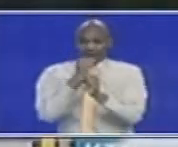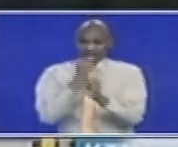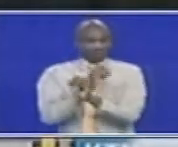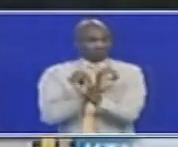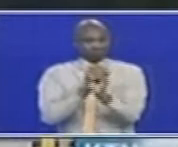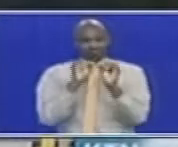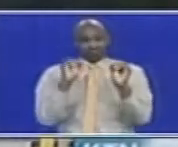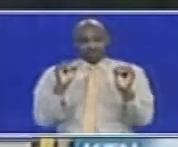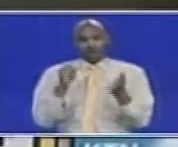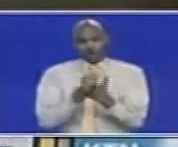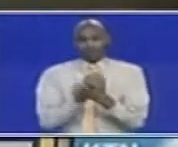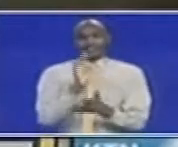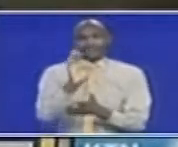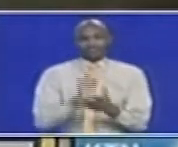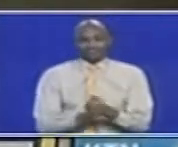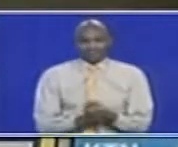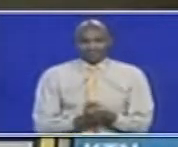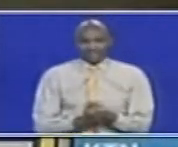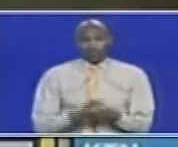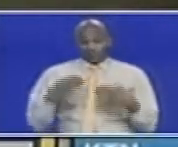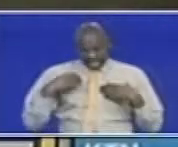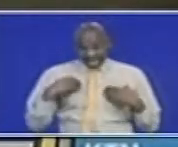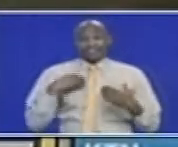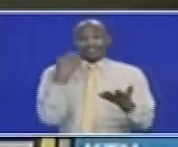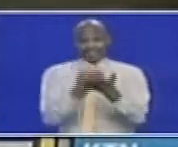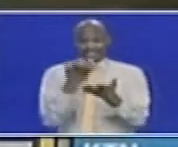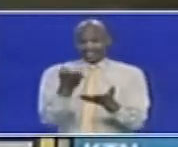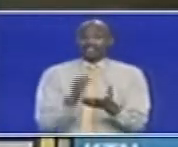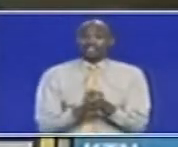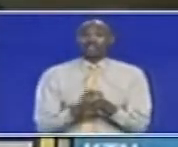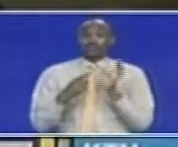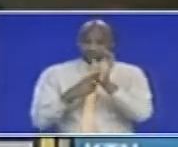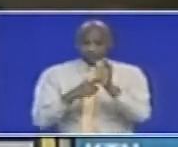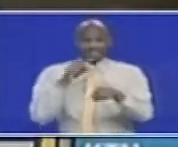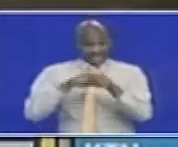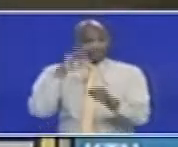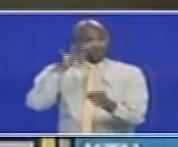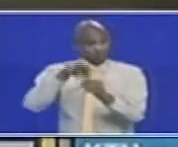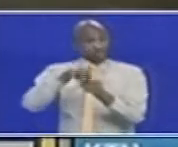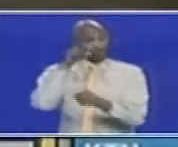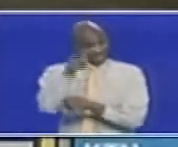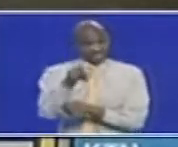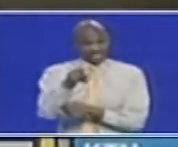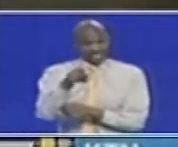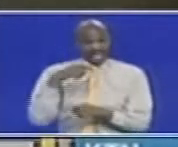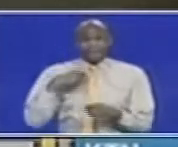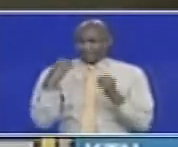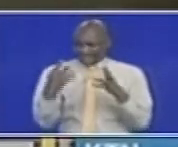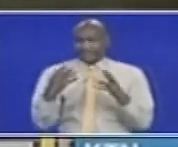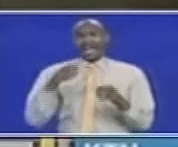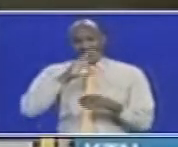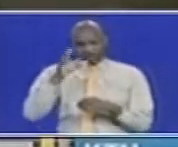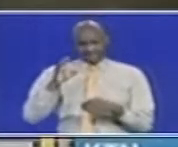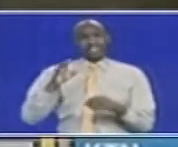the office of governor. We have video evidence to demonstrate that during the voting of these proceedings, a member of the county